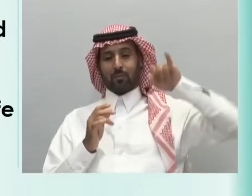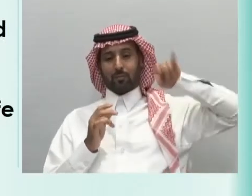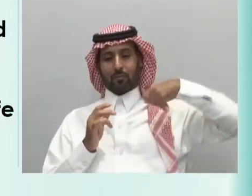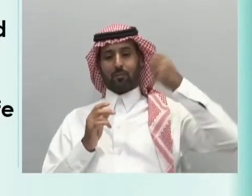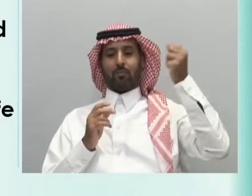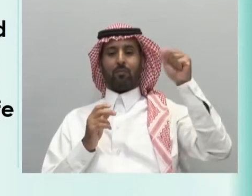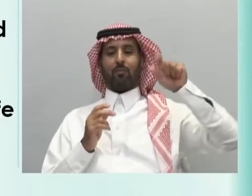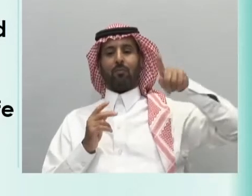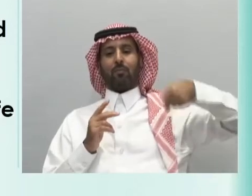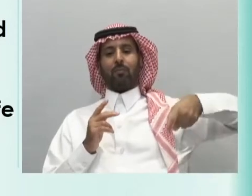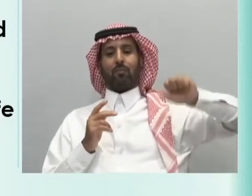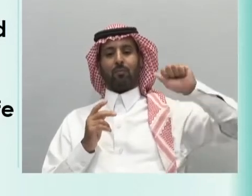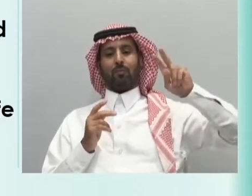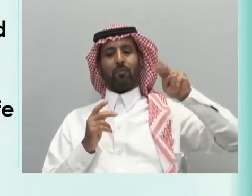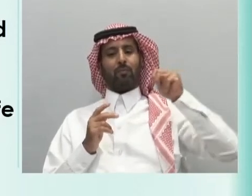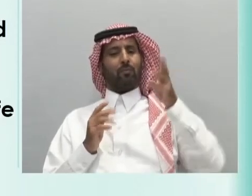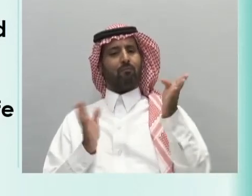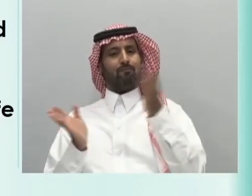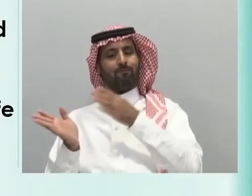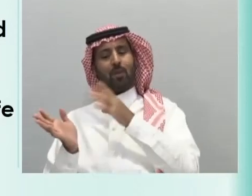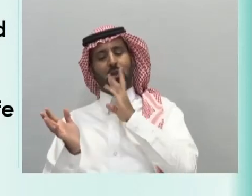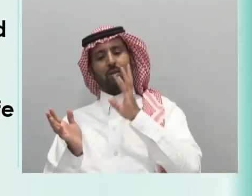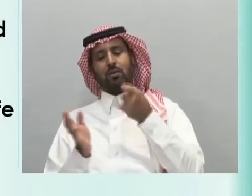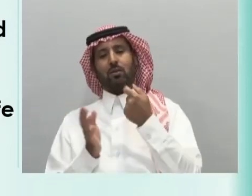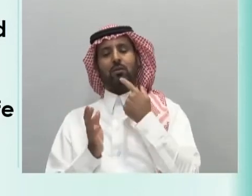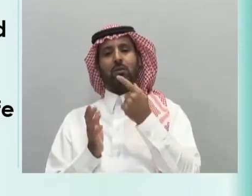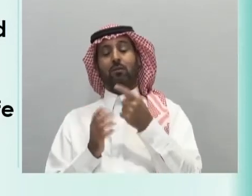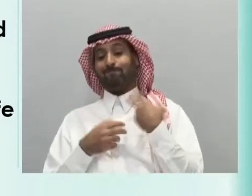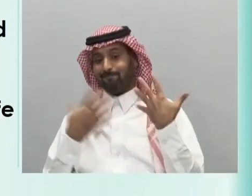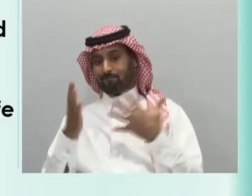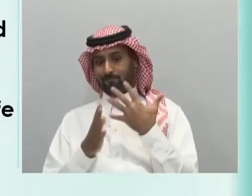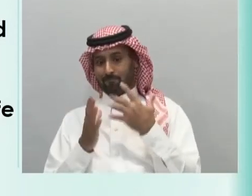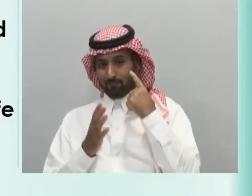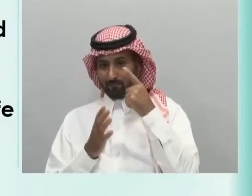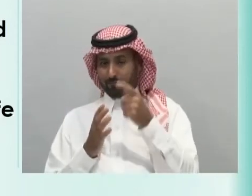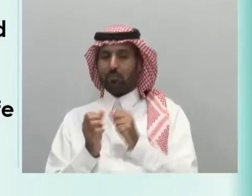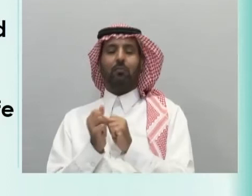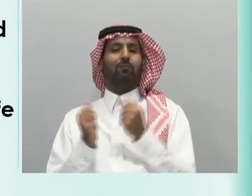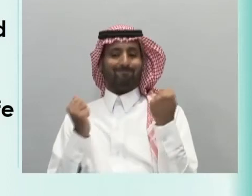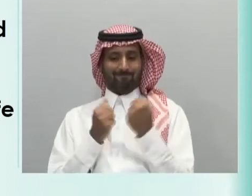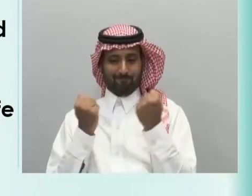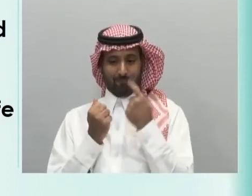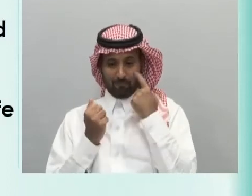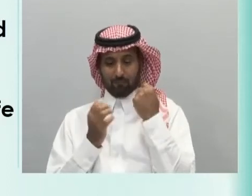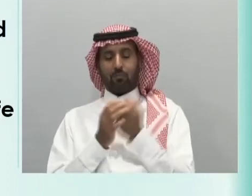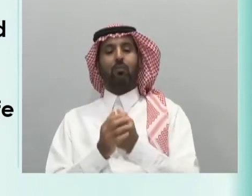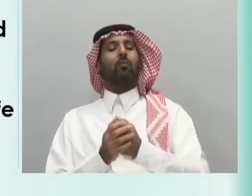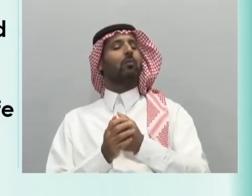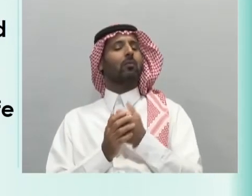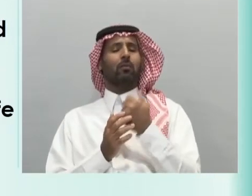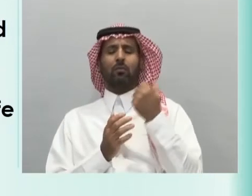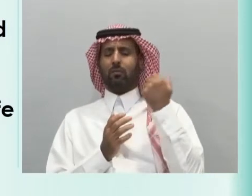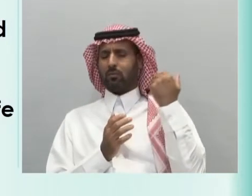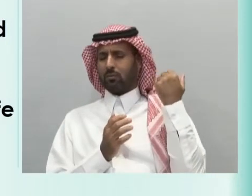to answer some questions, okay, or an exercise. This exercise is found on page 35, exercise